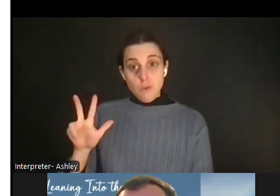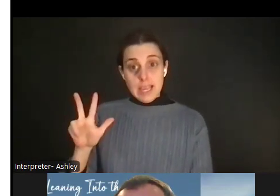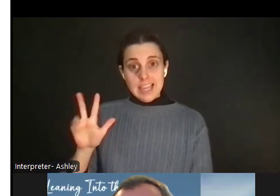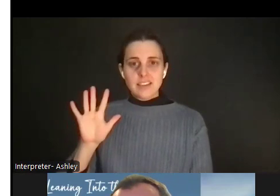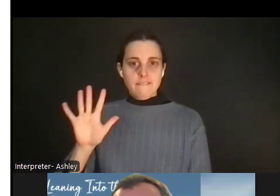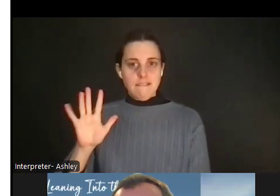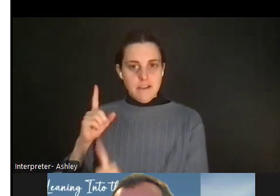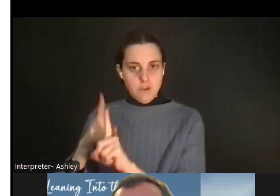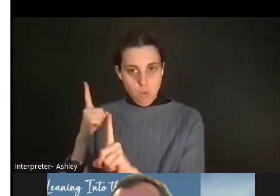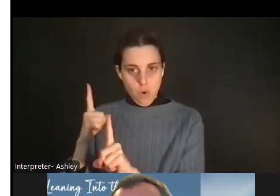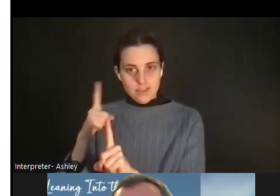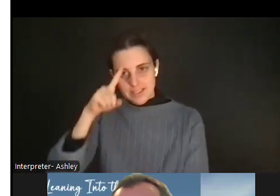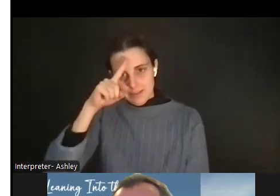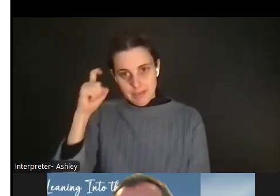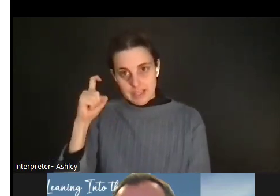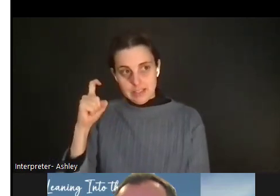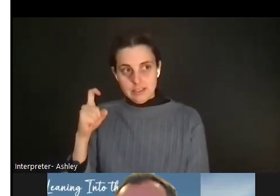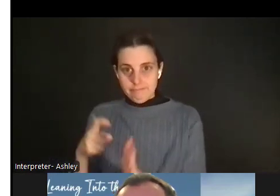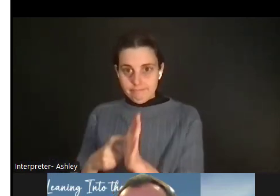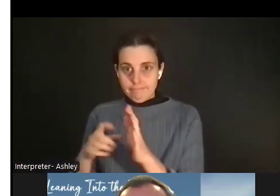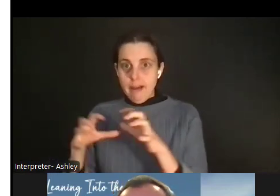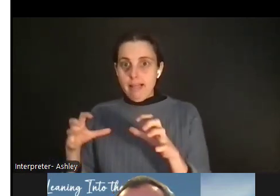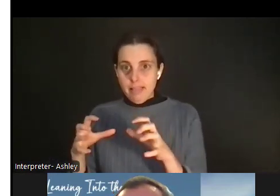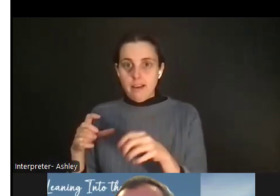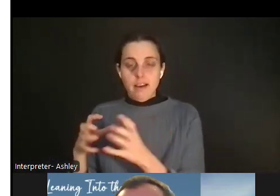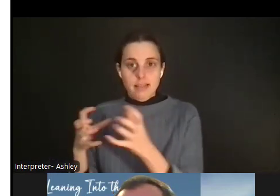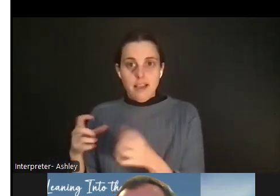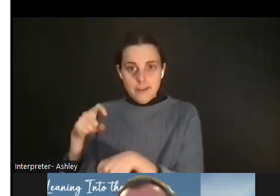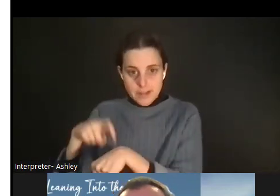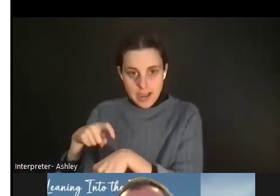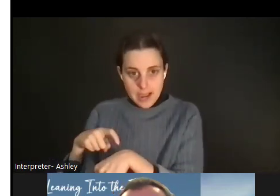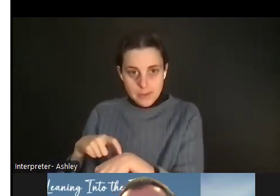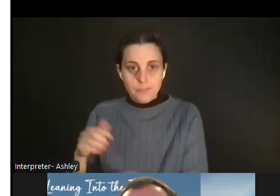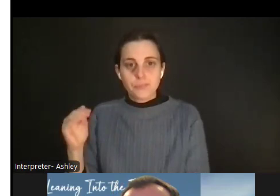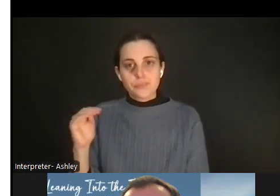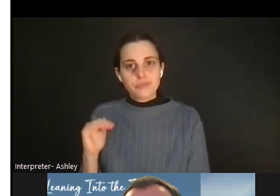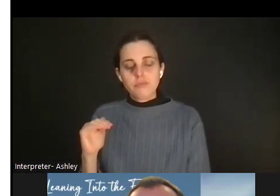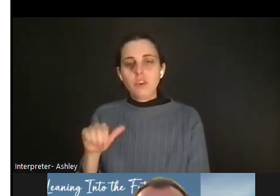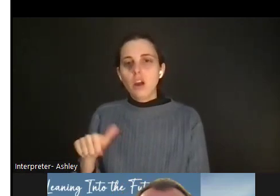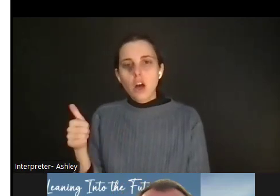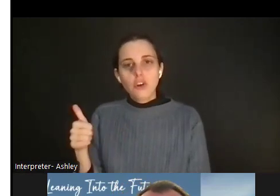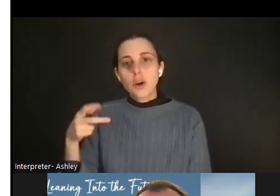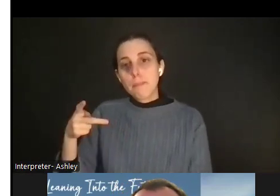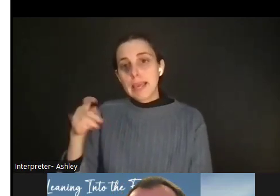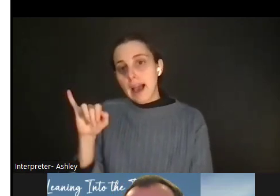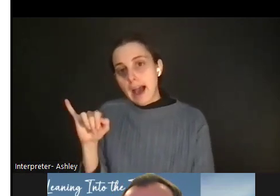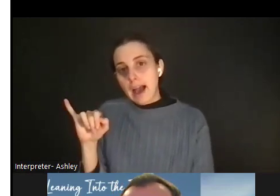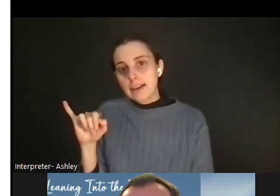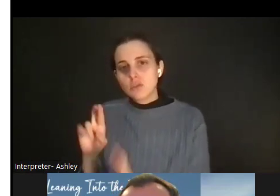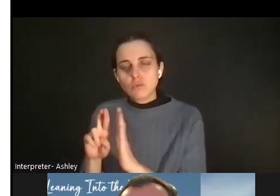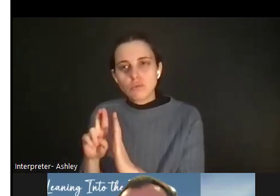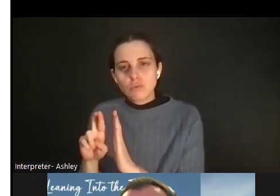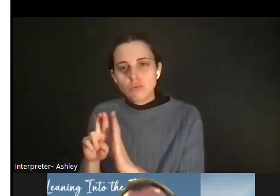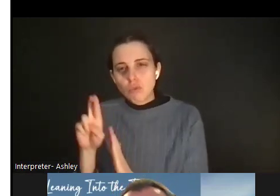time. Projects such RPI, rapid process improvements, or other PIs that are structured differently